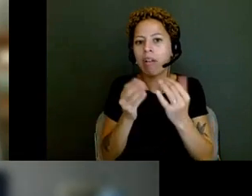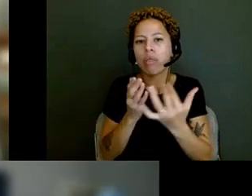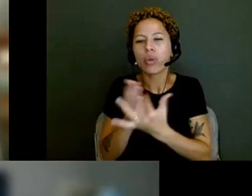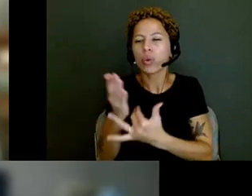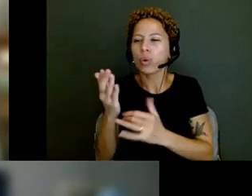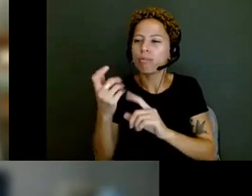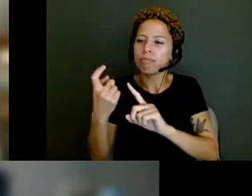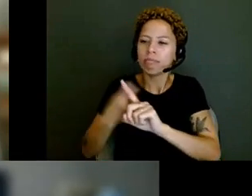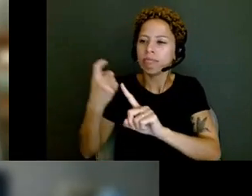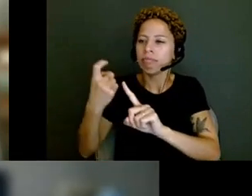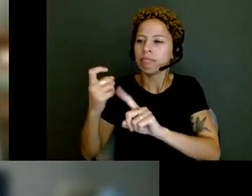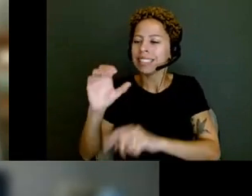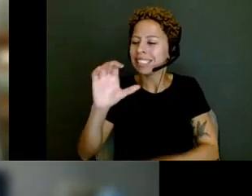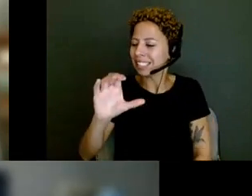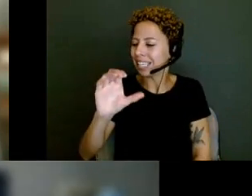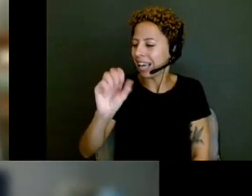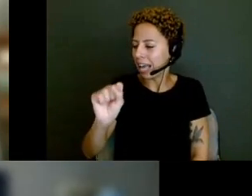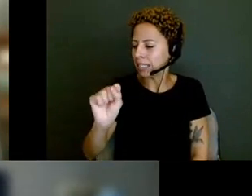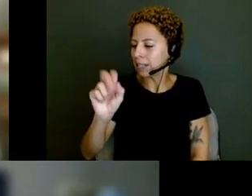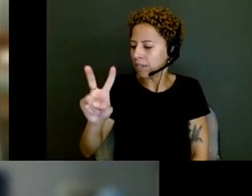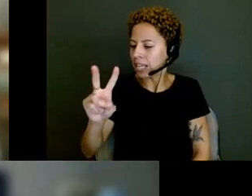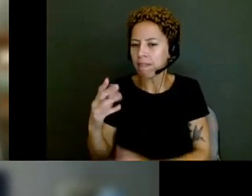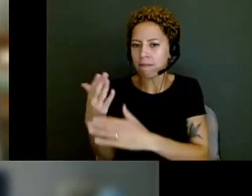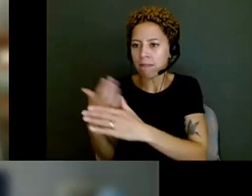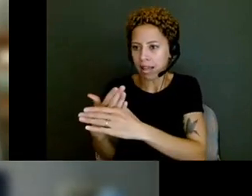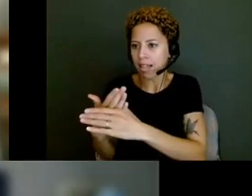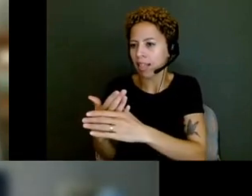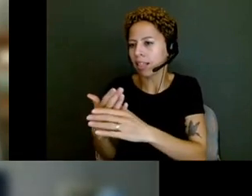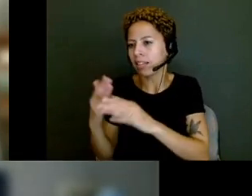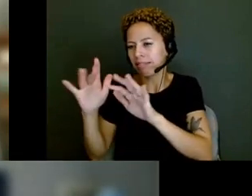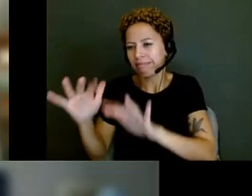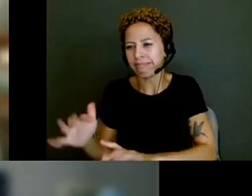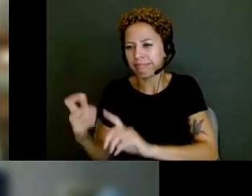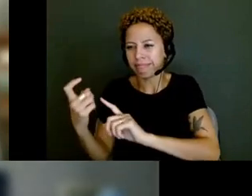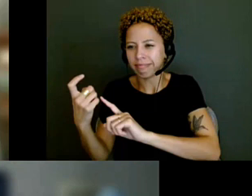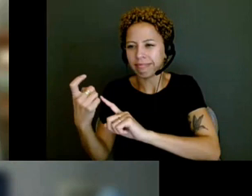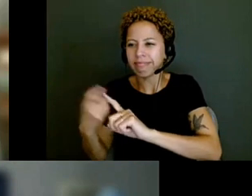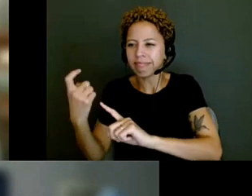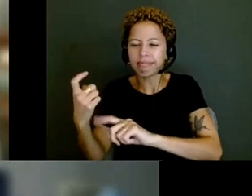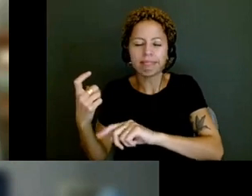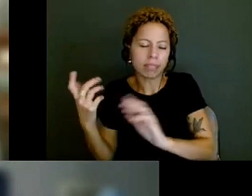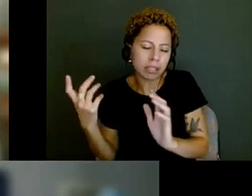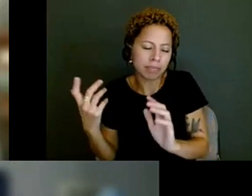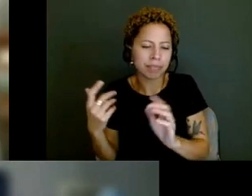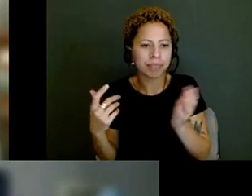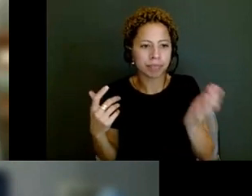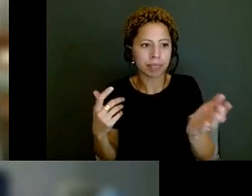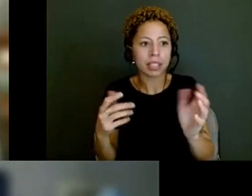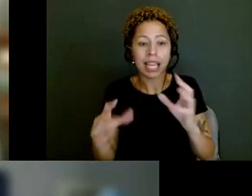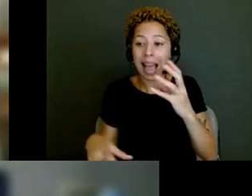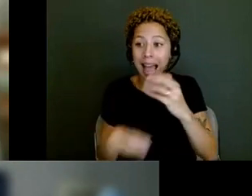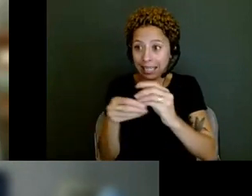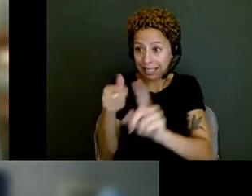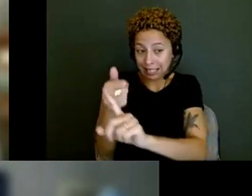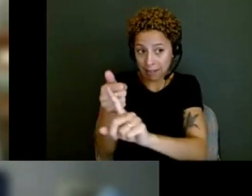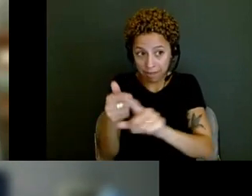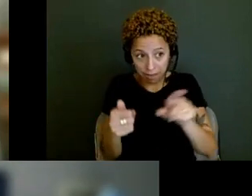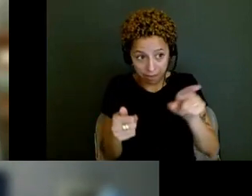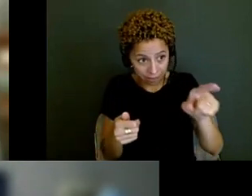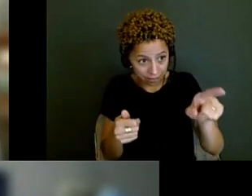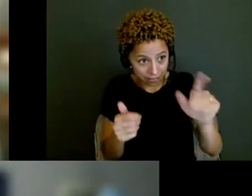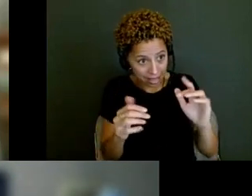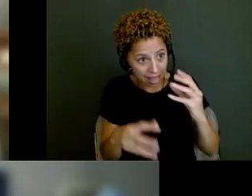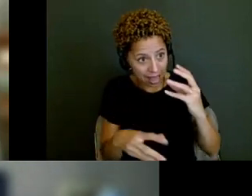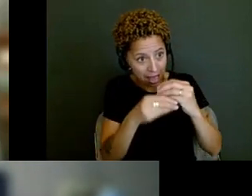certainly do that. So to add a contact, we just go to the Contacts tab. And in the Add a New Contact, we're just going to fill in